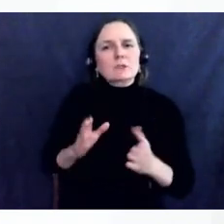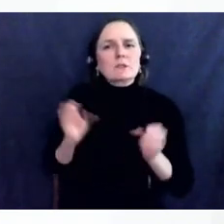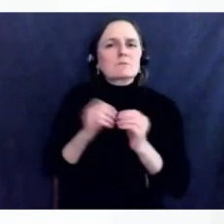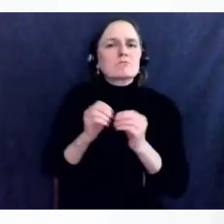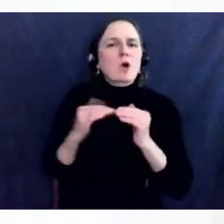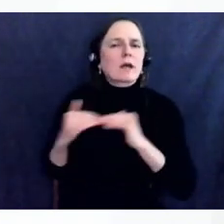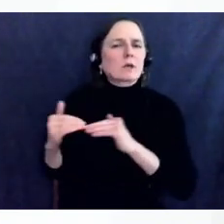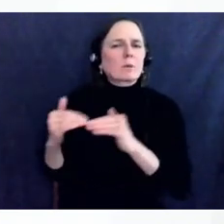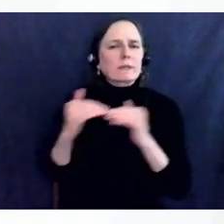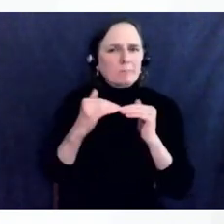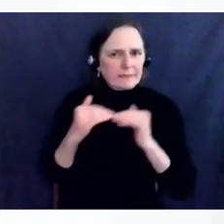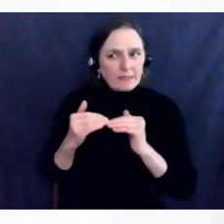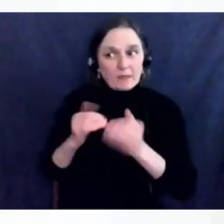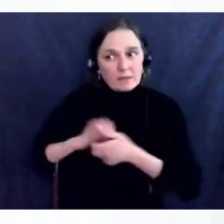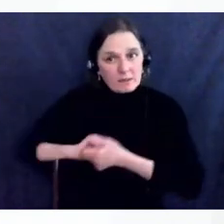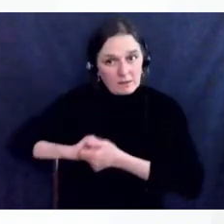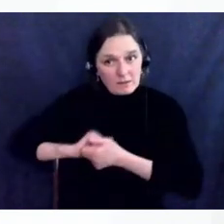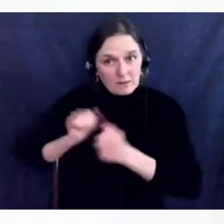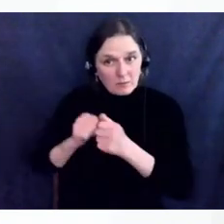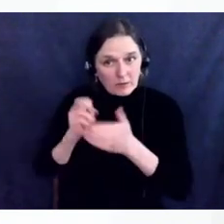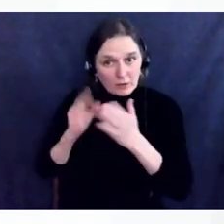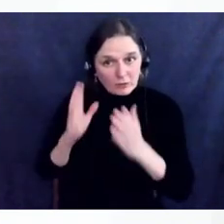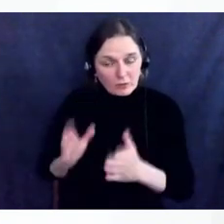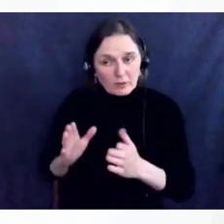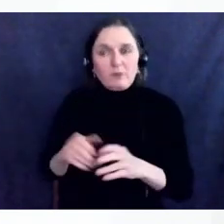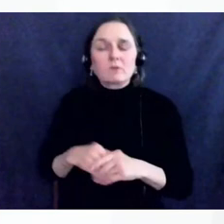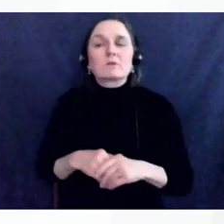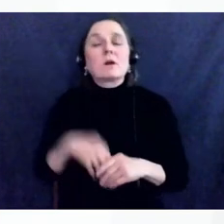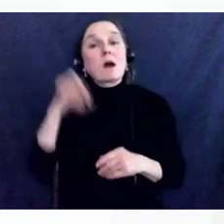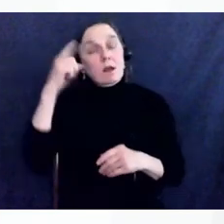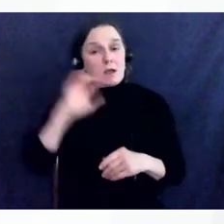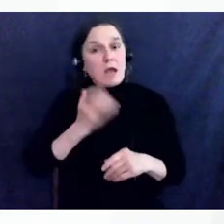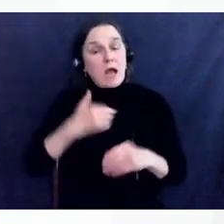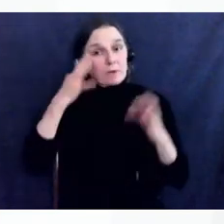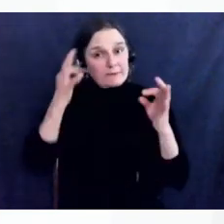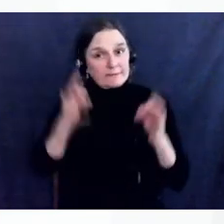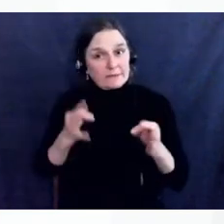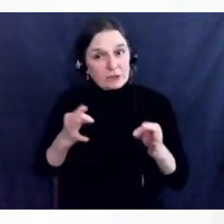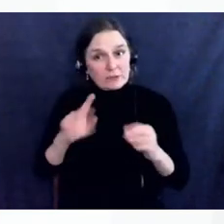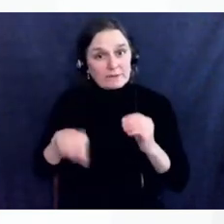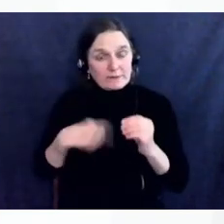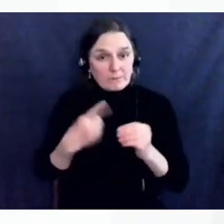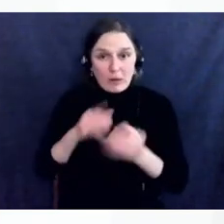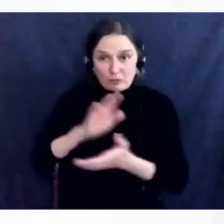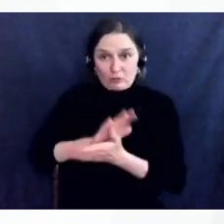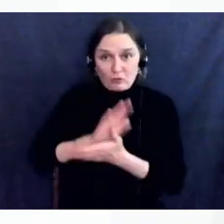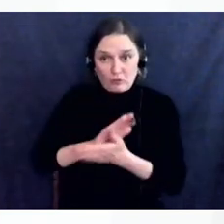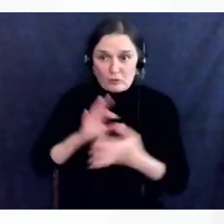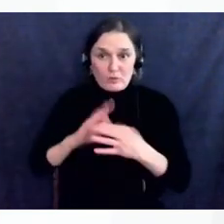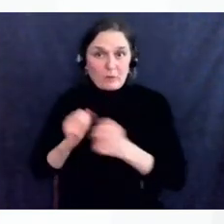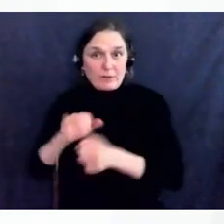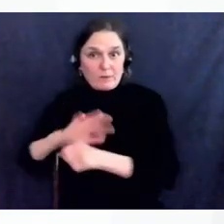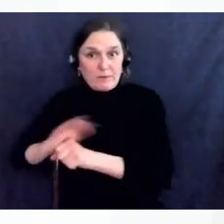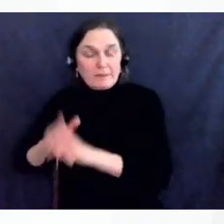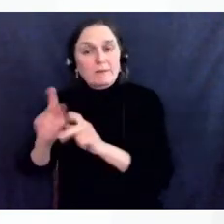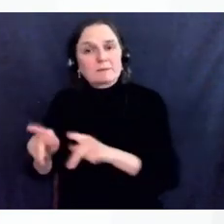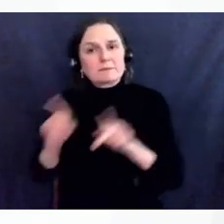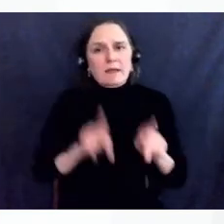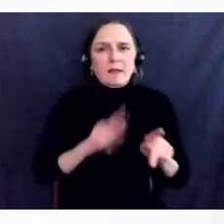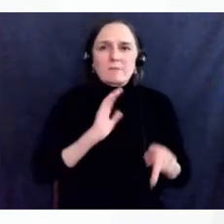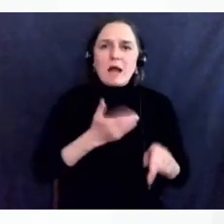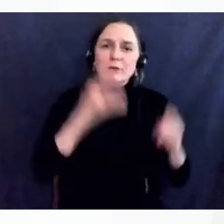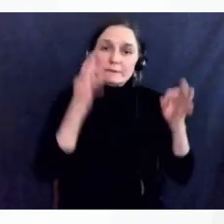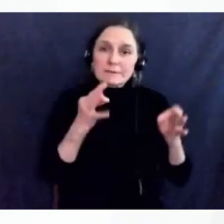are based on research, decisions about teaching must be rooted in pedagogical theory and research. Our